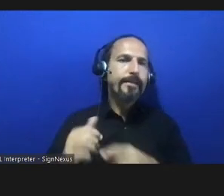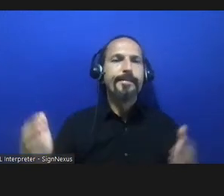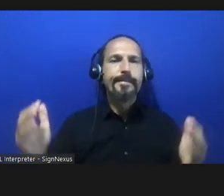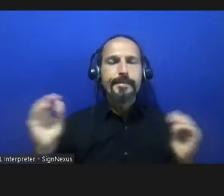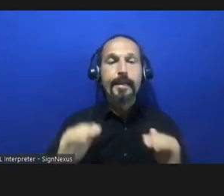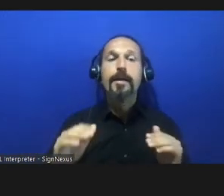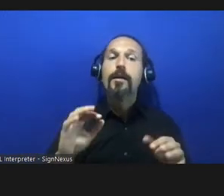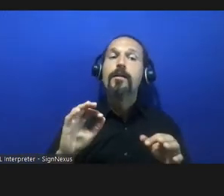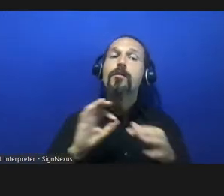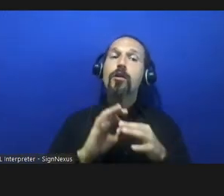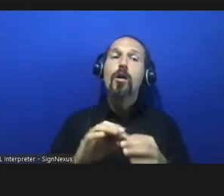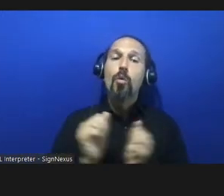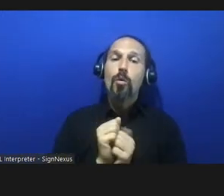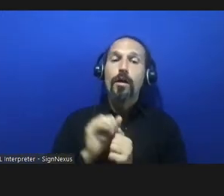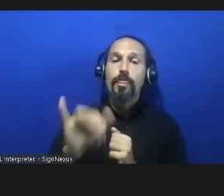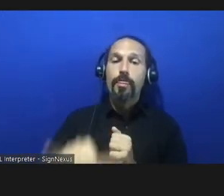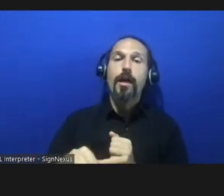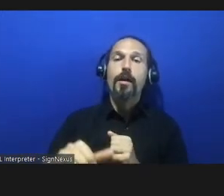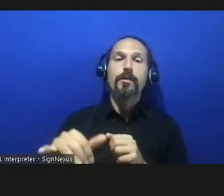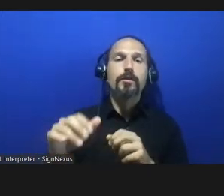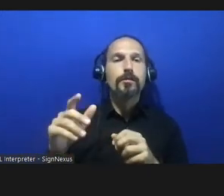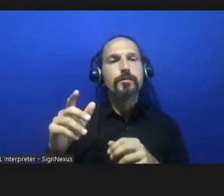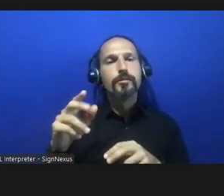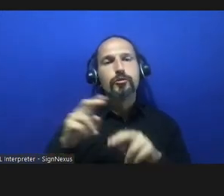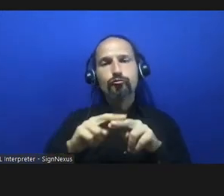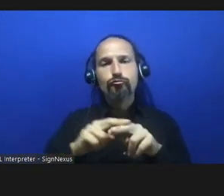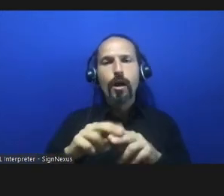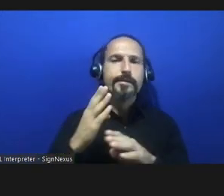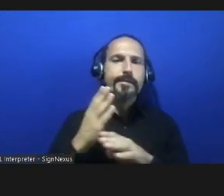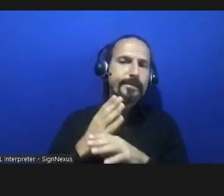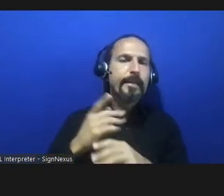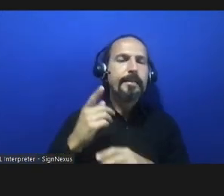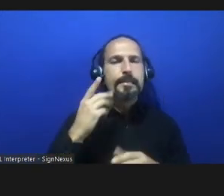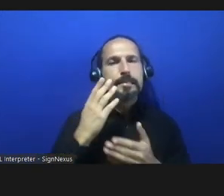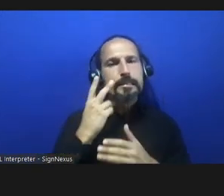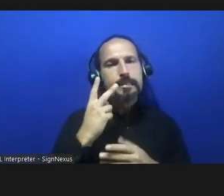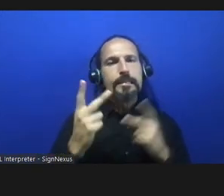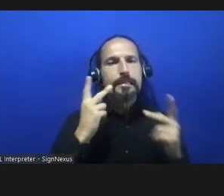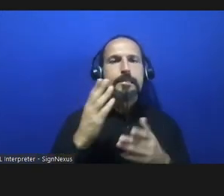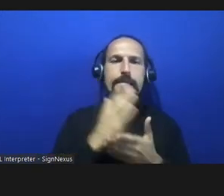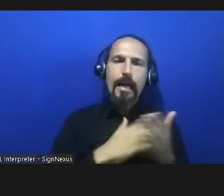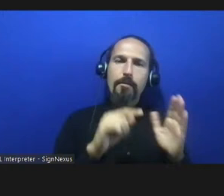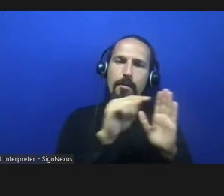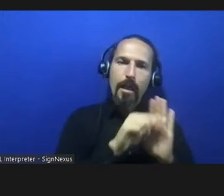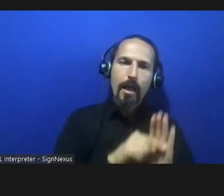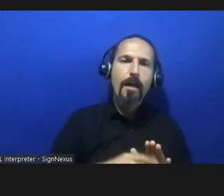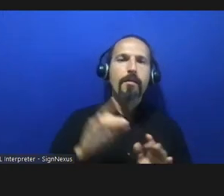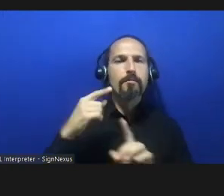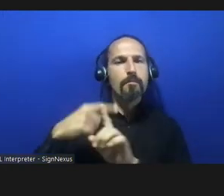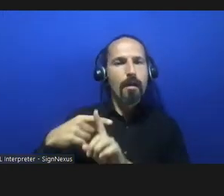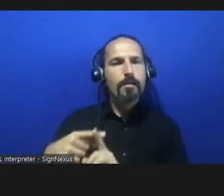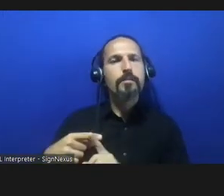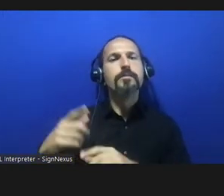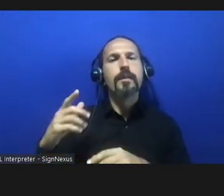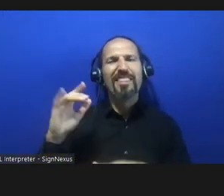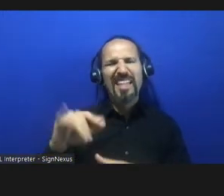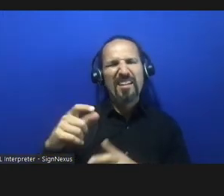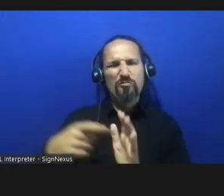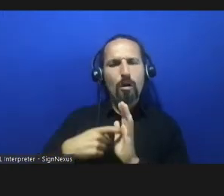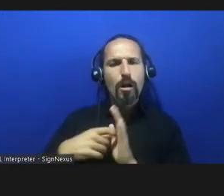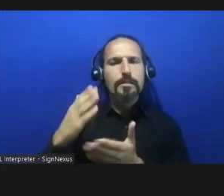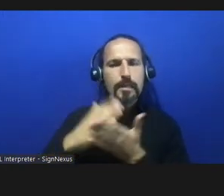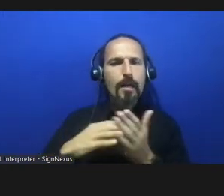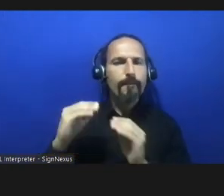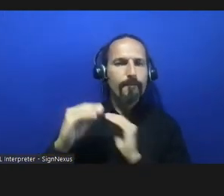in terms of transit we found beneficial effects and some adverse effects where mitigation is required with respect to